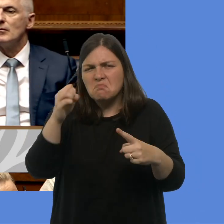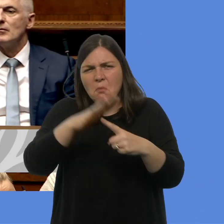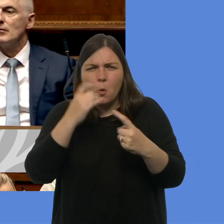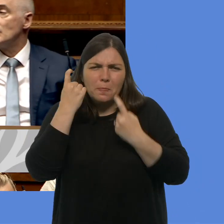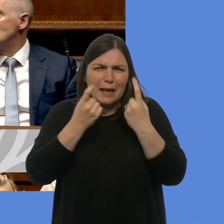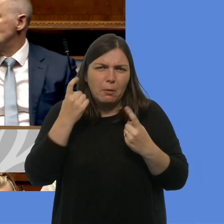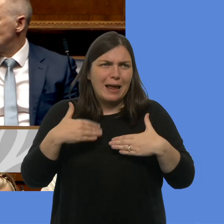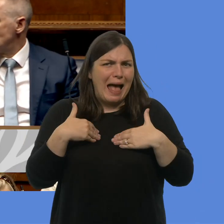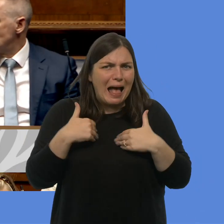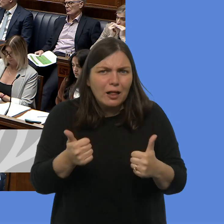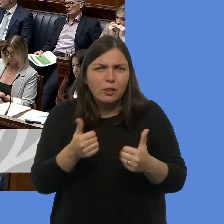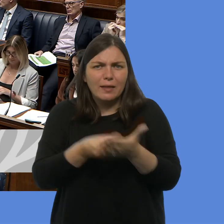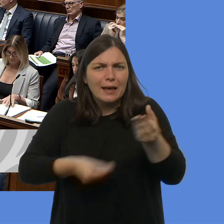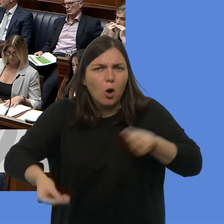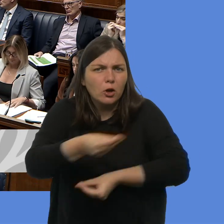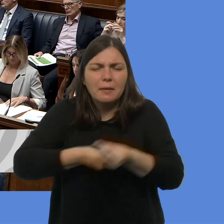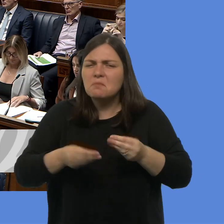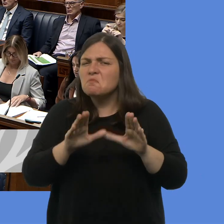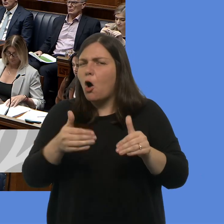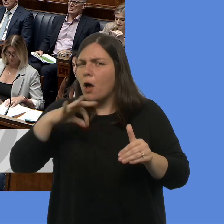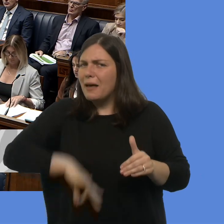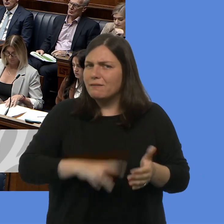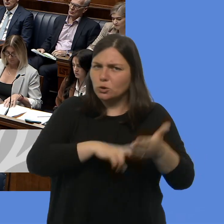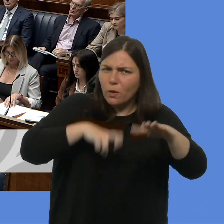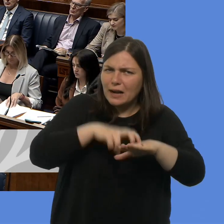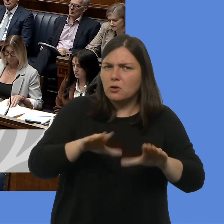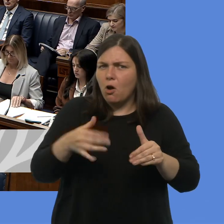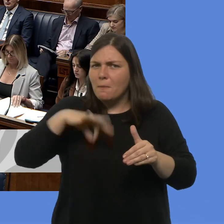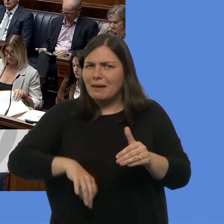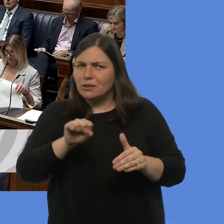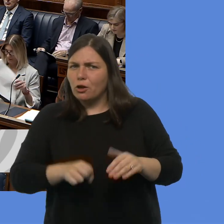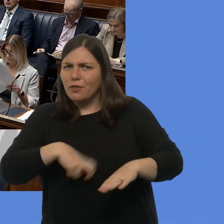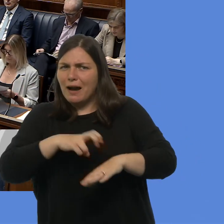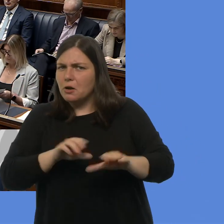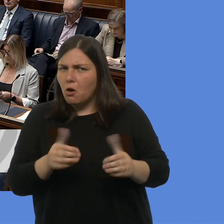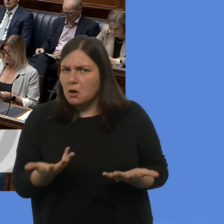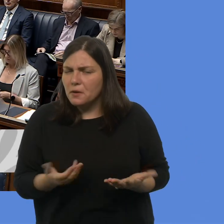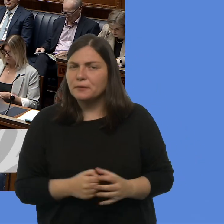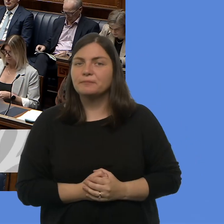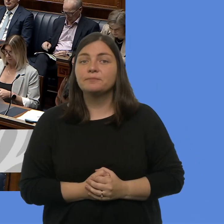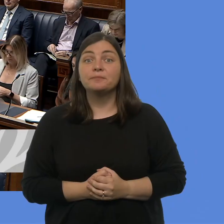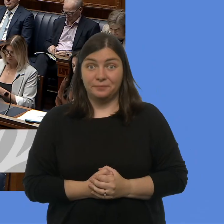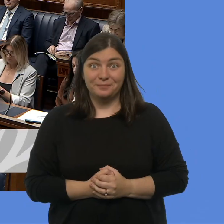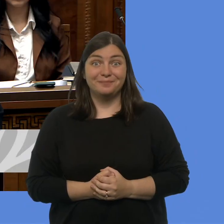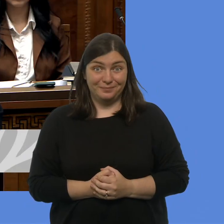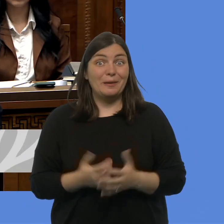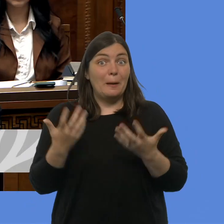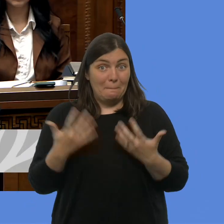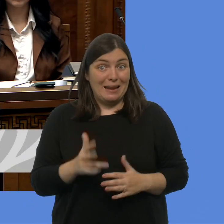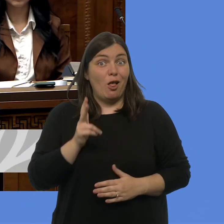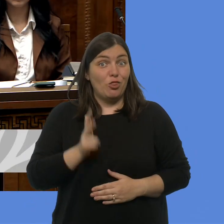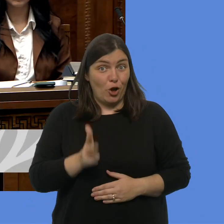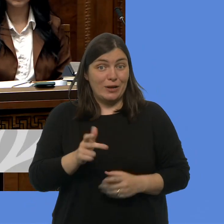people in both jurisdictions? Sure. Yeah, thank you. And as I said, in addition to the 30 plenary meetings, there's been